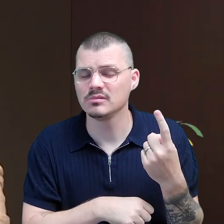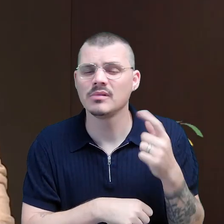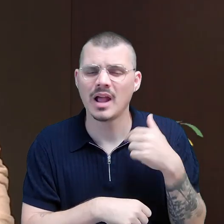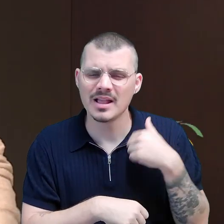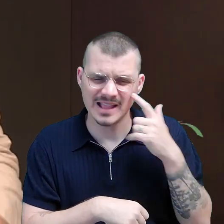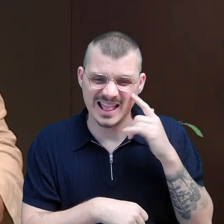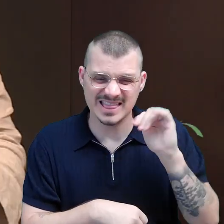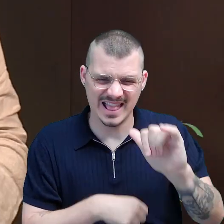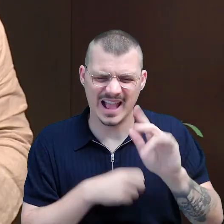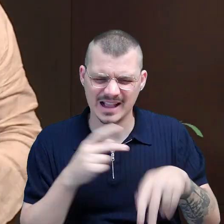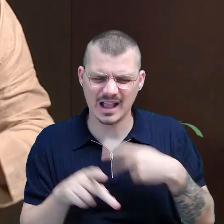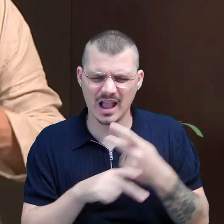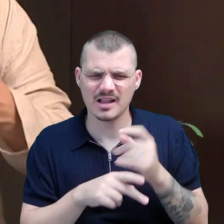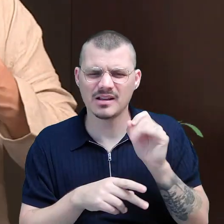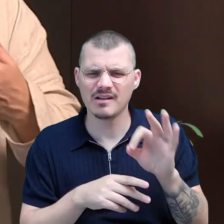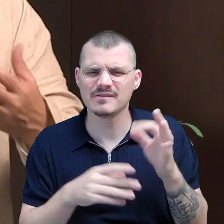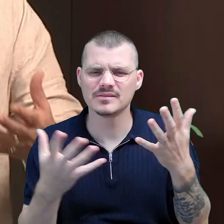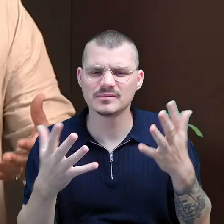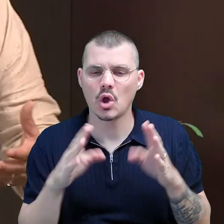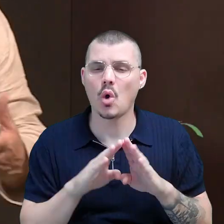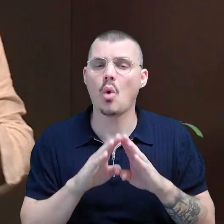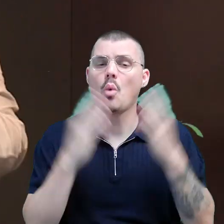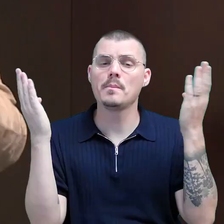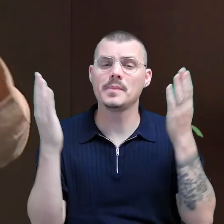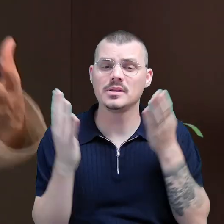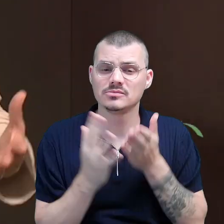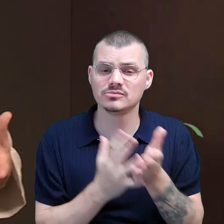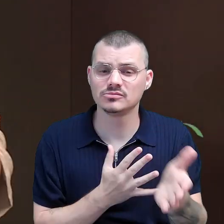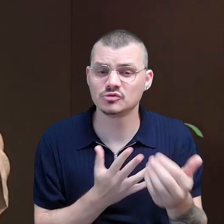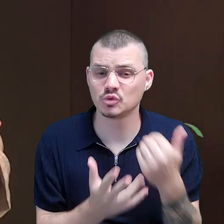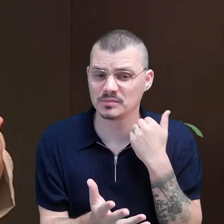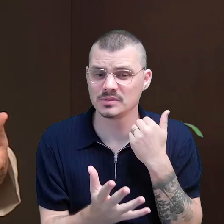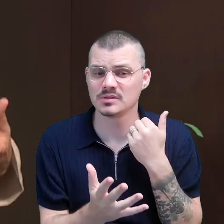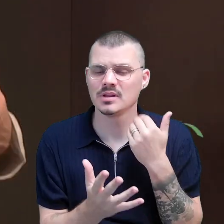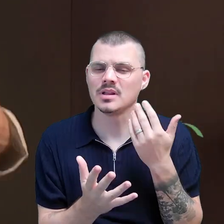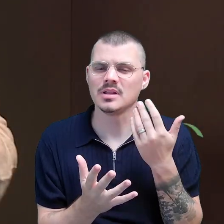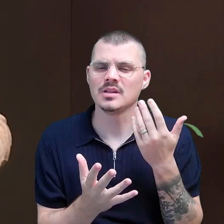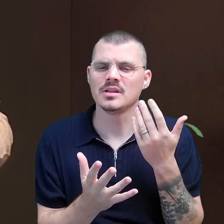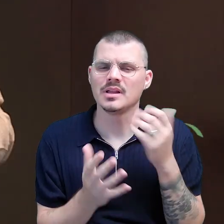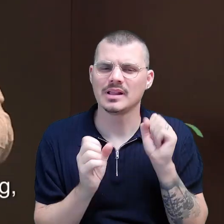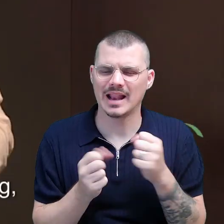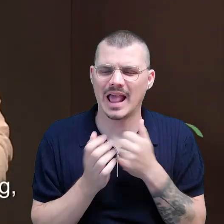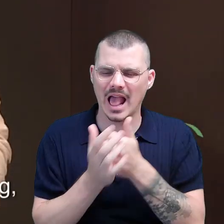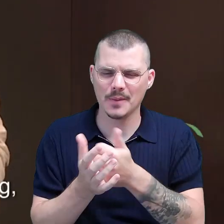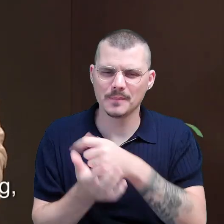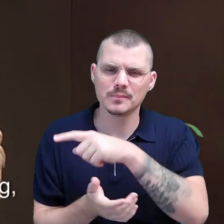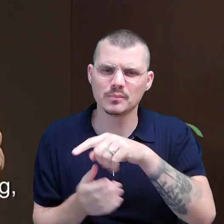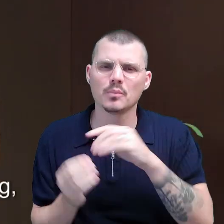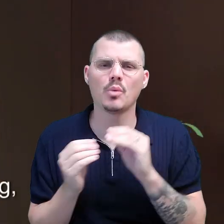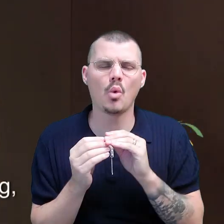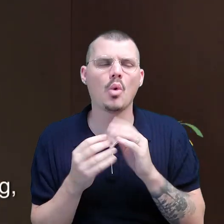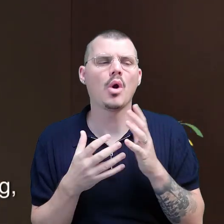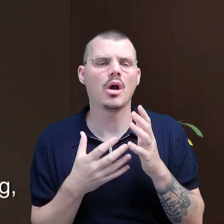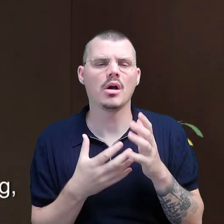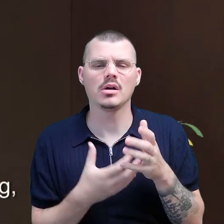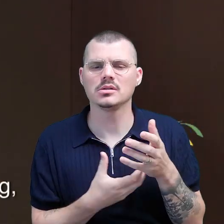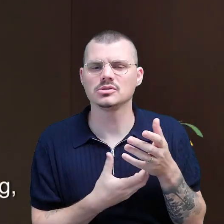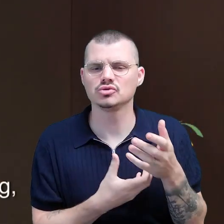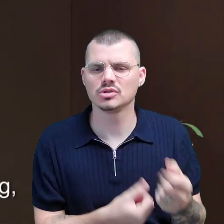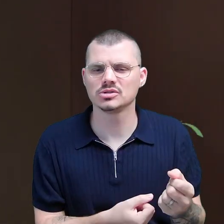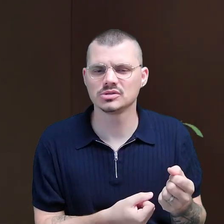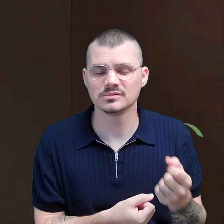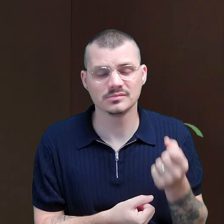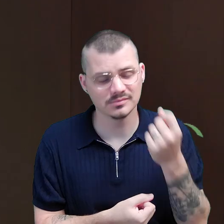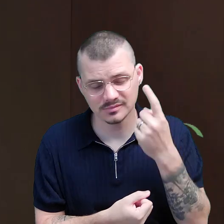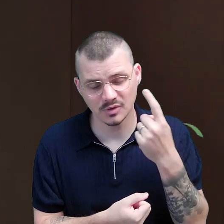I think that kind of openness may help some people be more